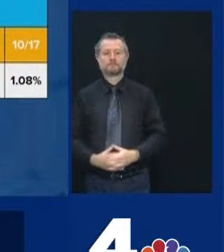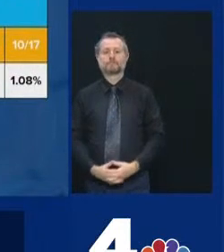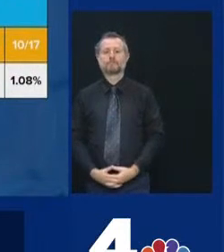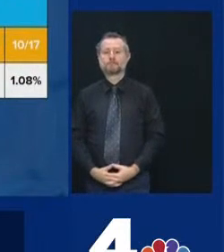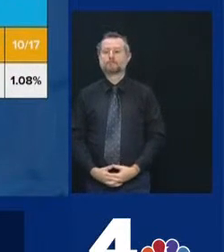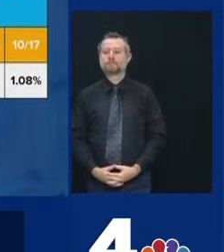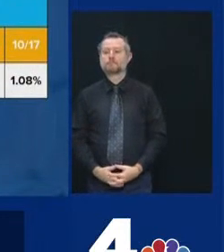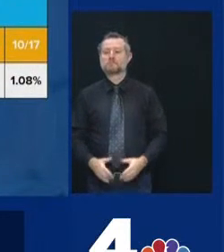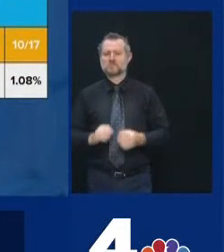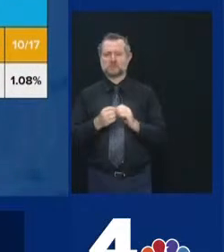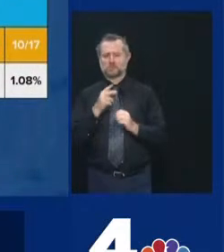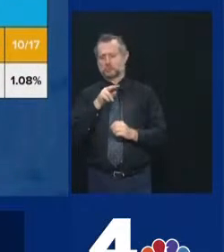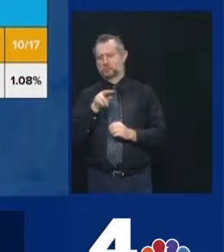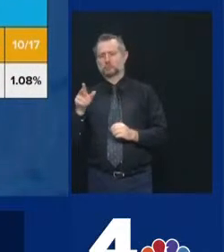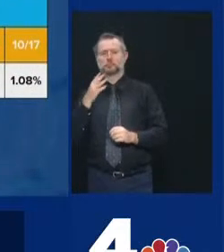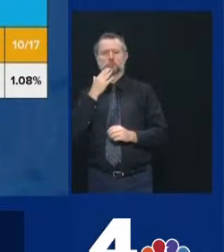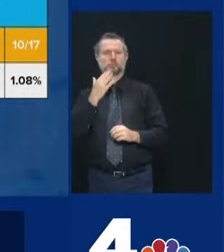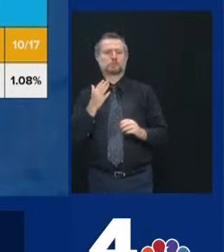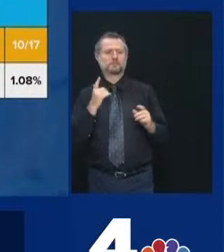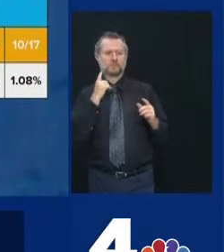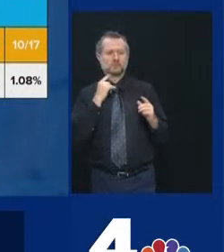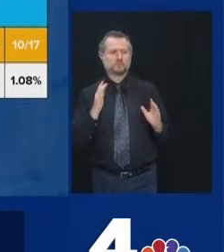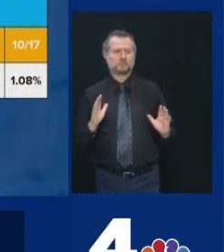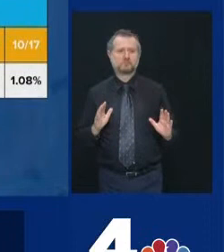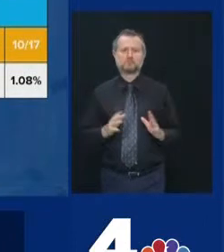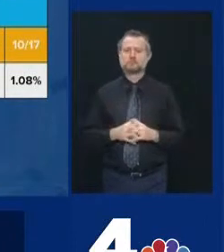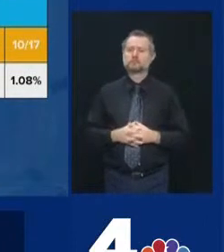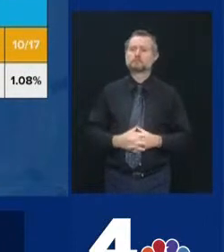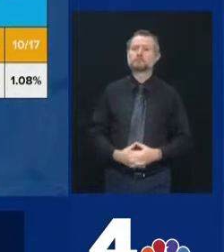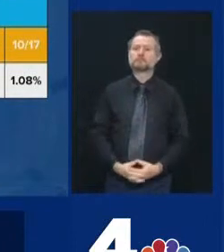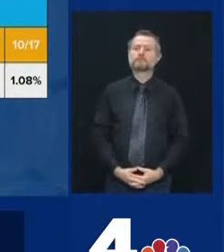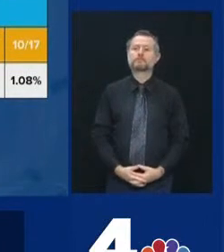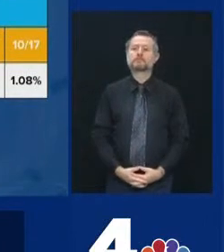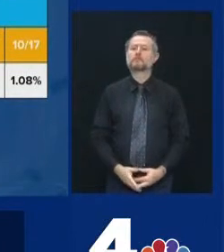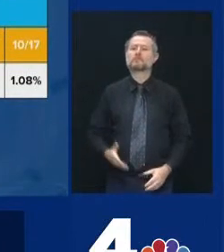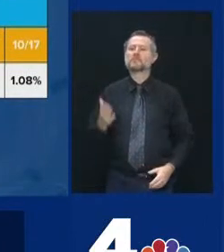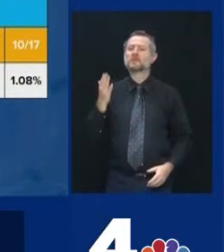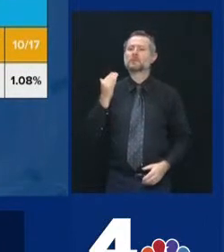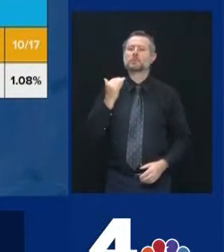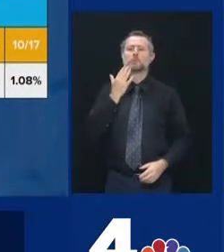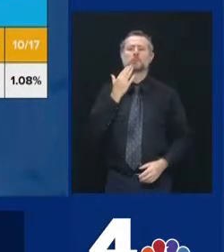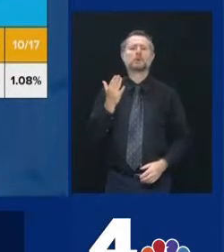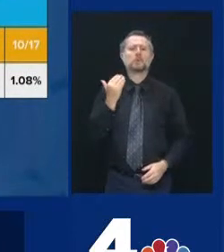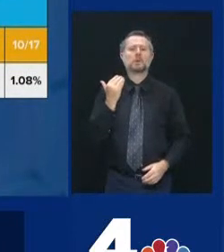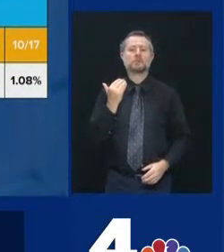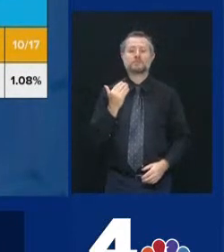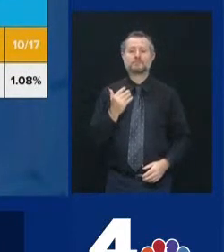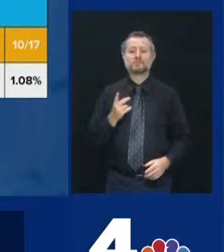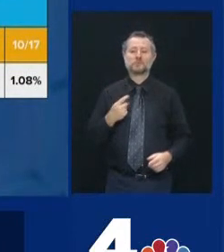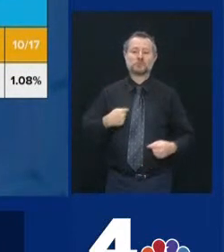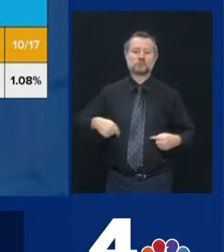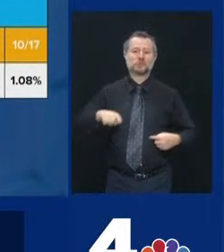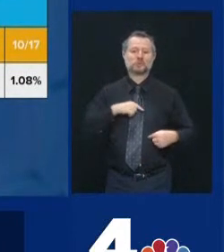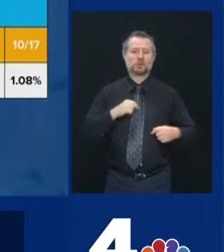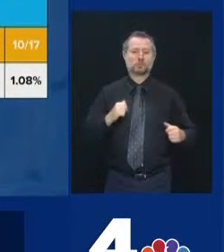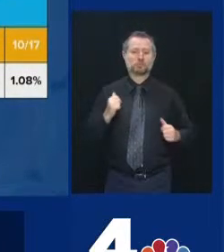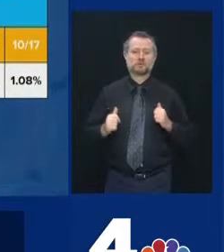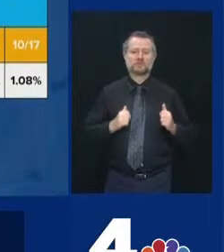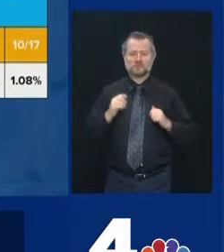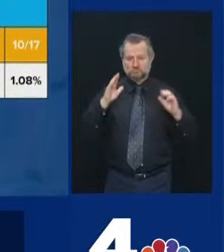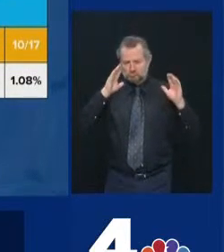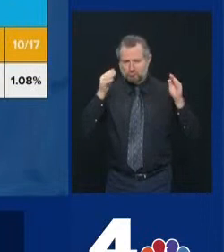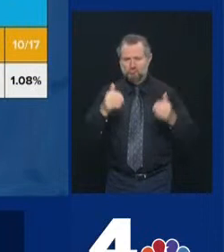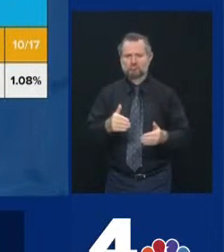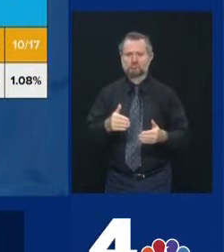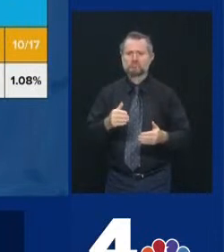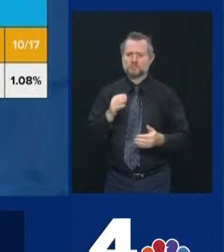good. So that is great. Why? Because we're so aggressive on the microclusters. That's why.